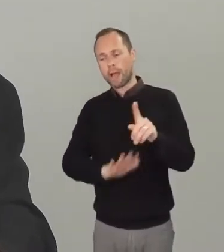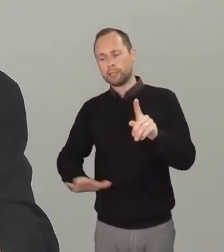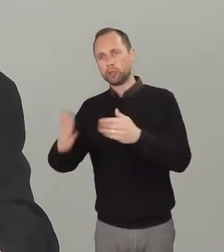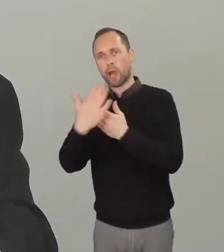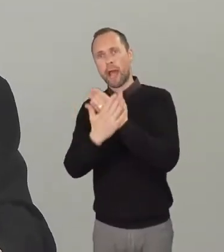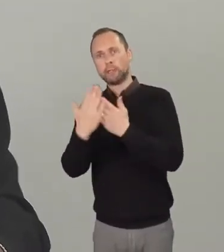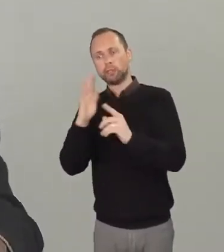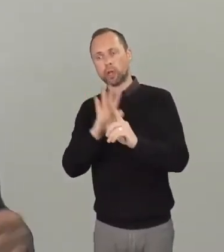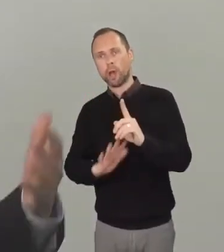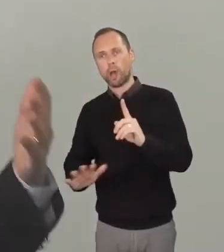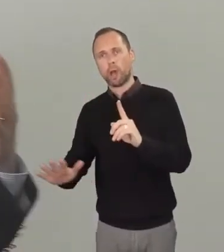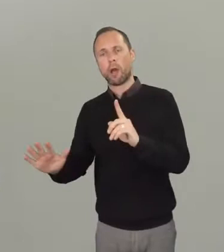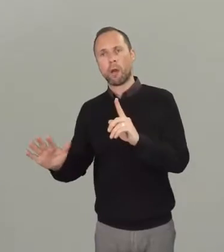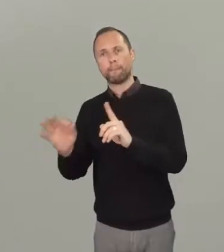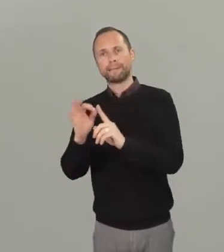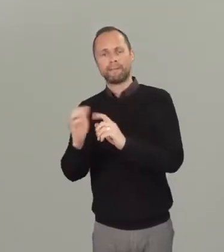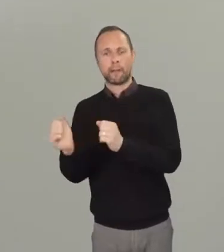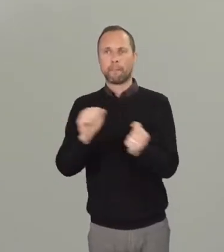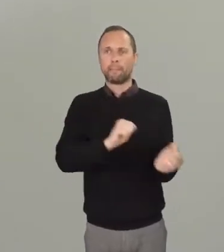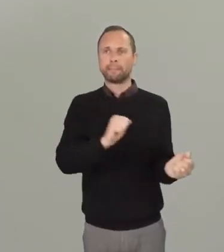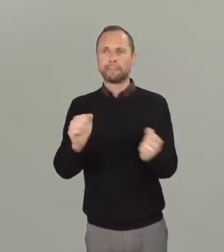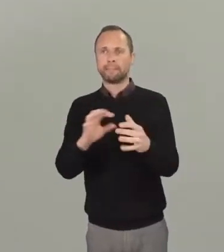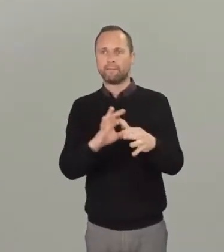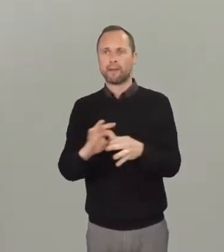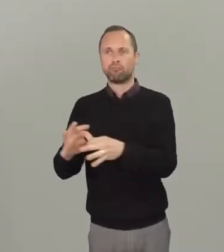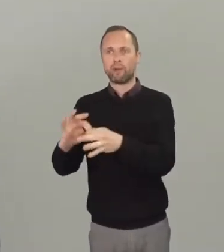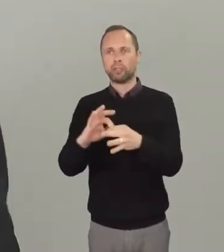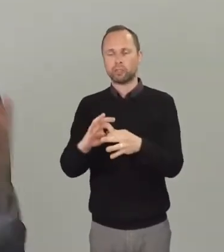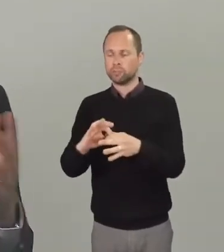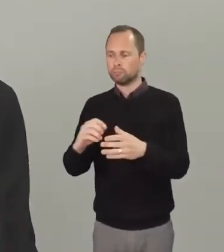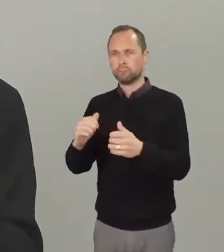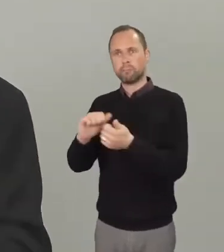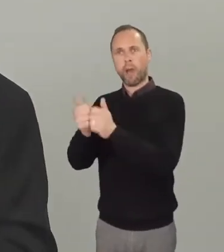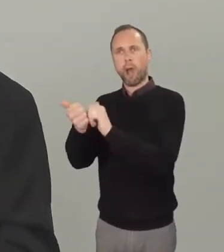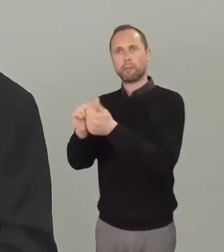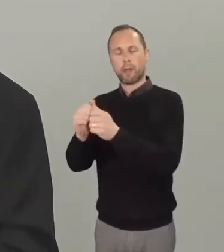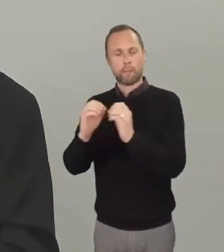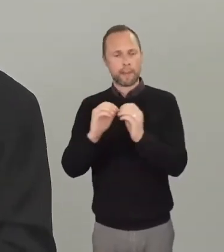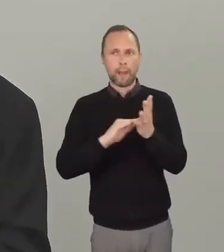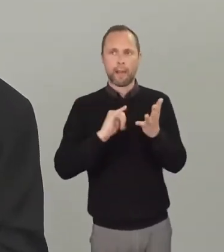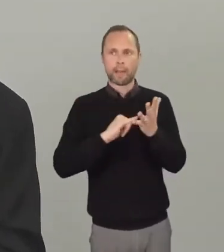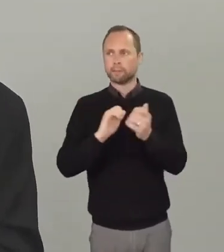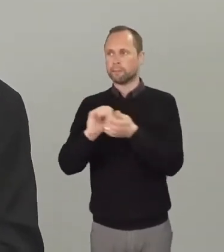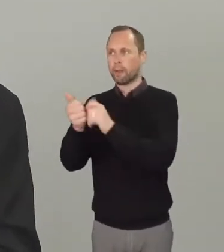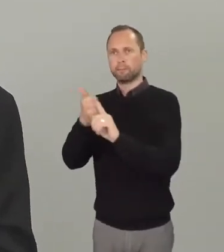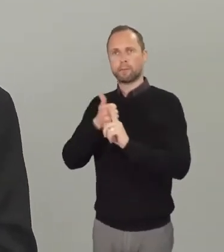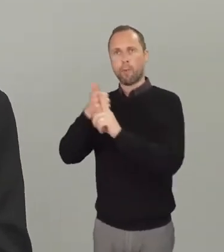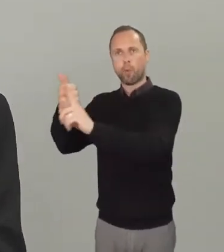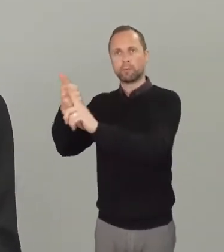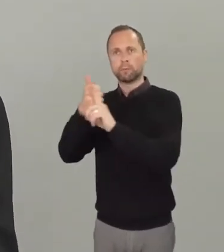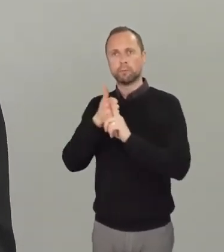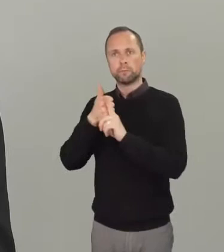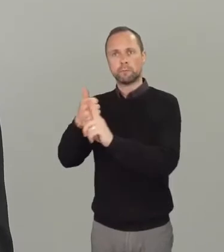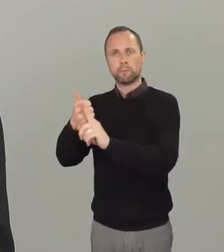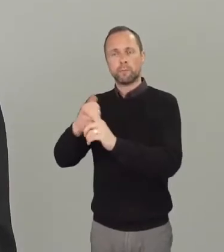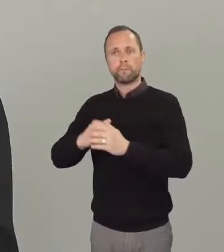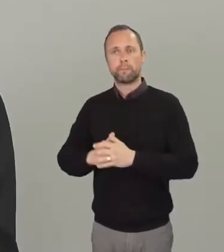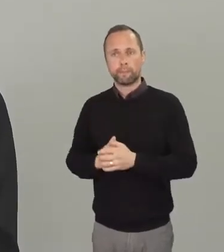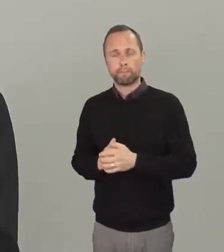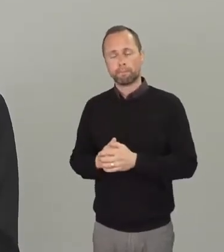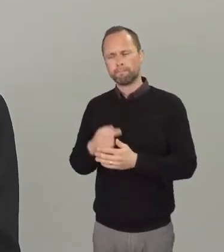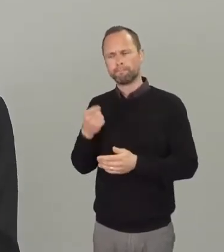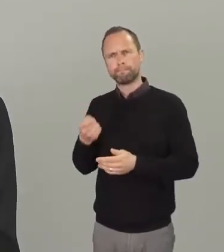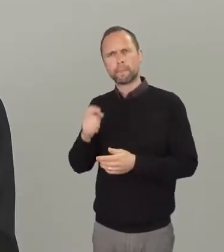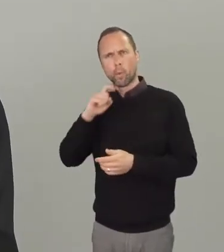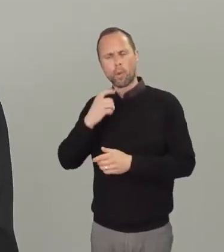Baptist Federation, who is now a co-mission partner, supported partner worker with BMS. And R.D. is